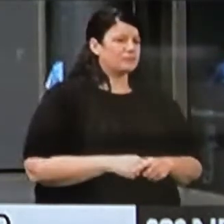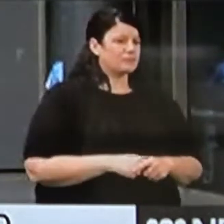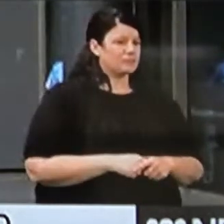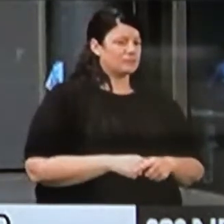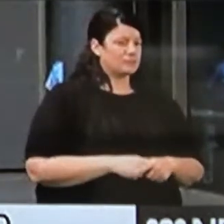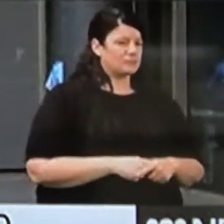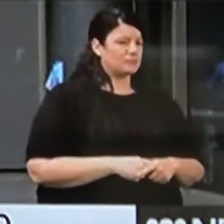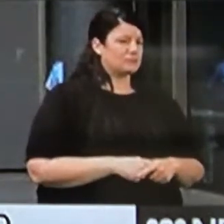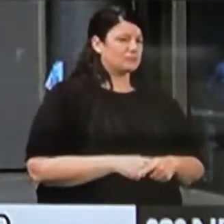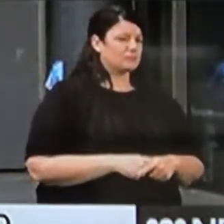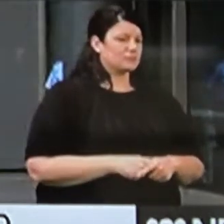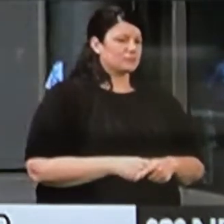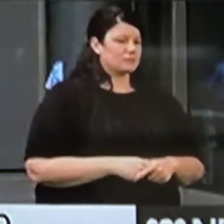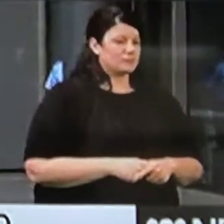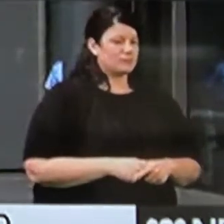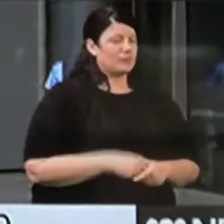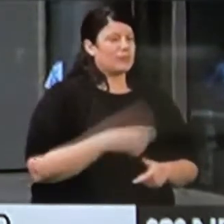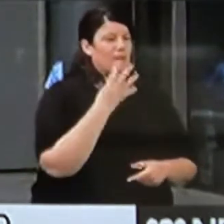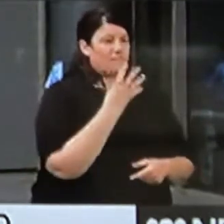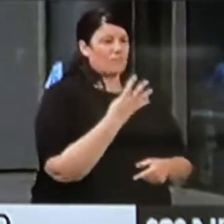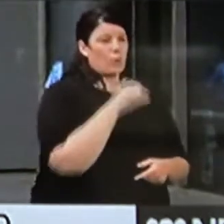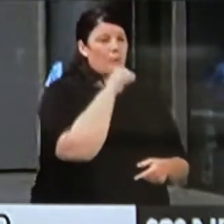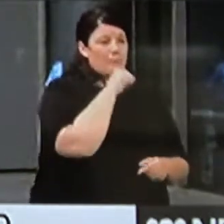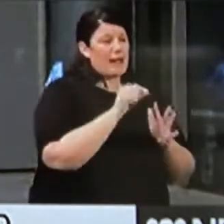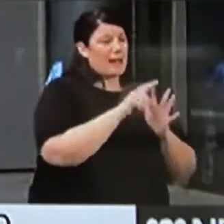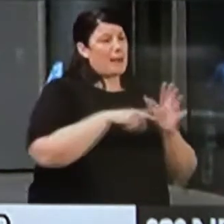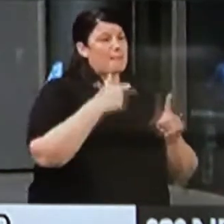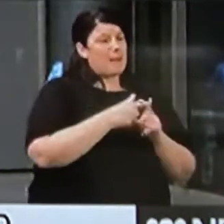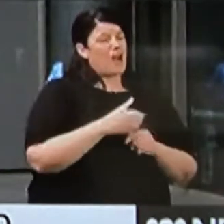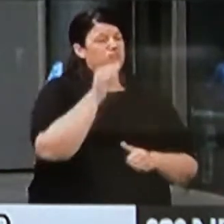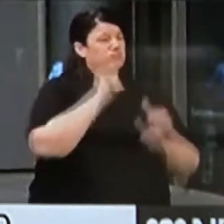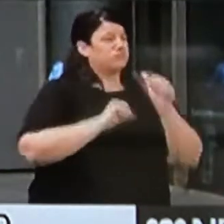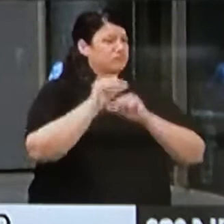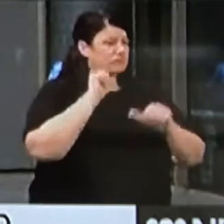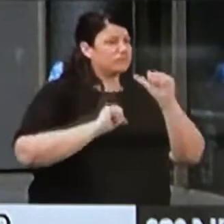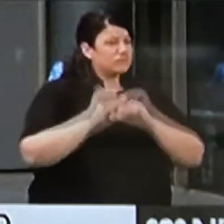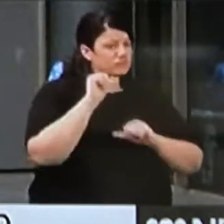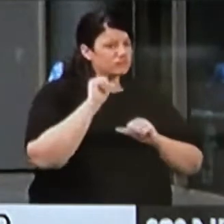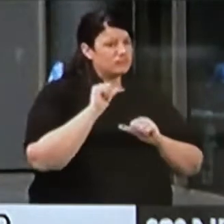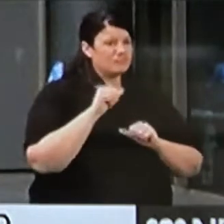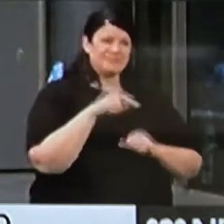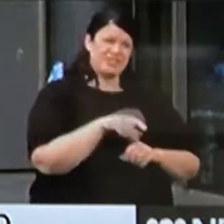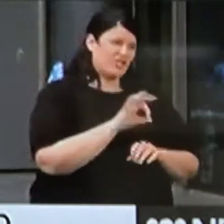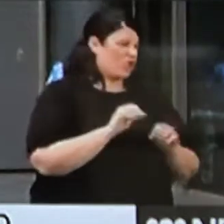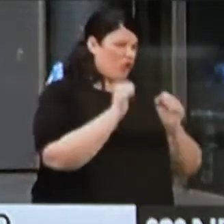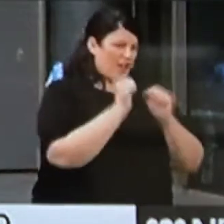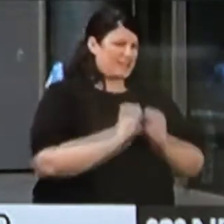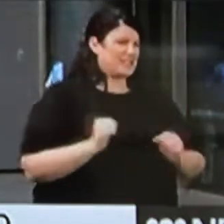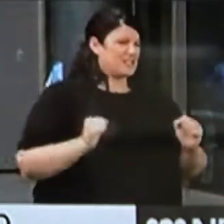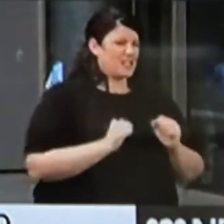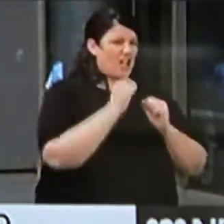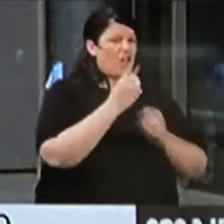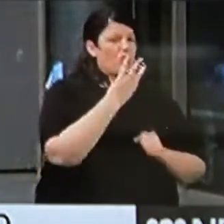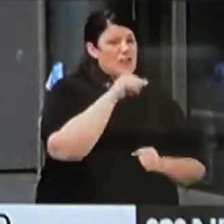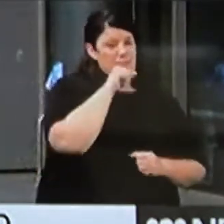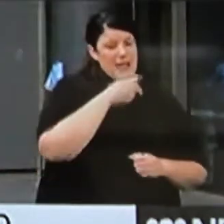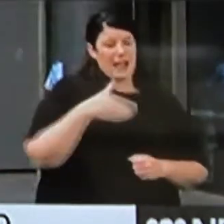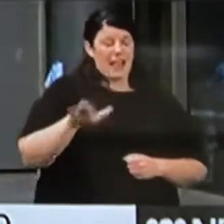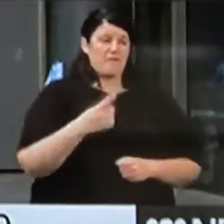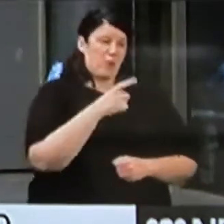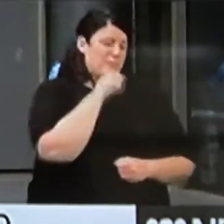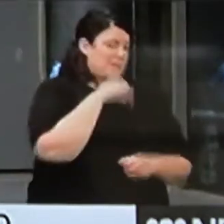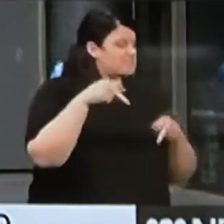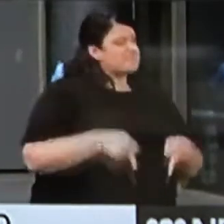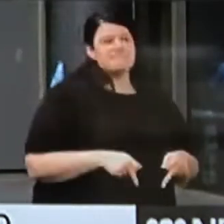will continue to do that. 4 men in a park drinking alcohol, not exercise. 3 of the men left,